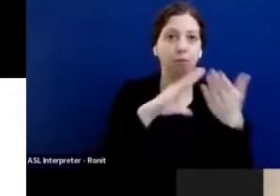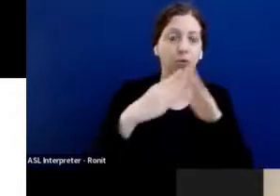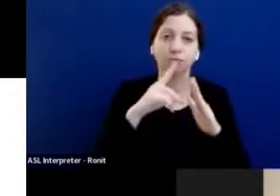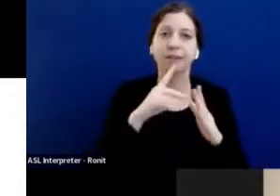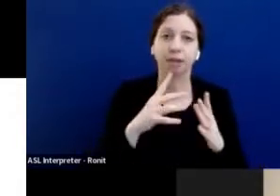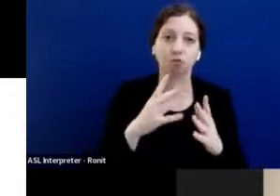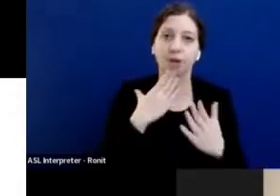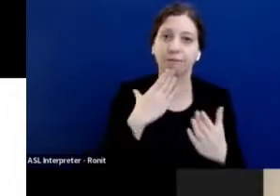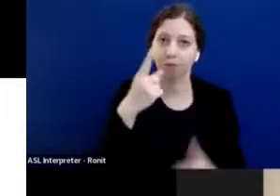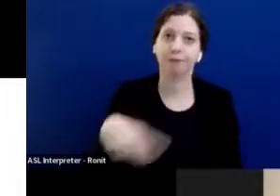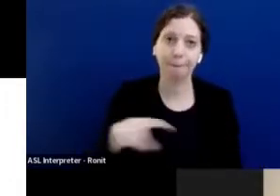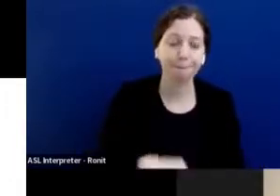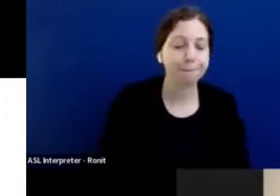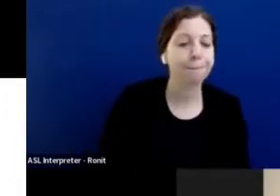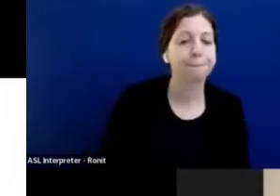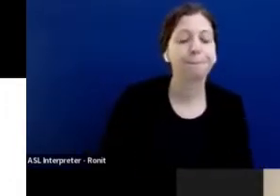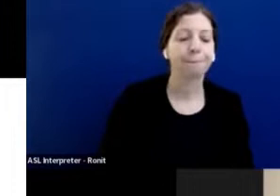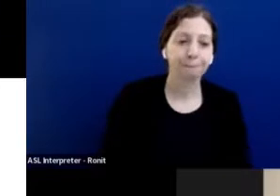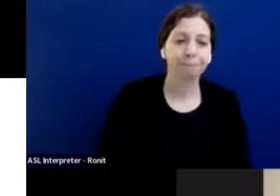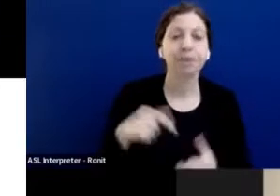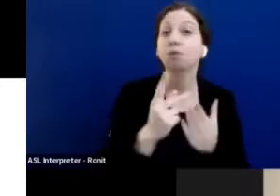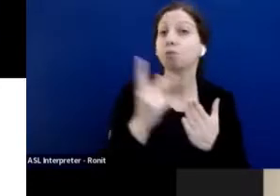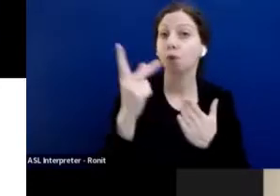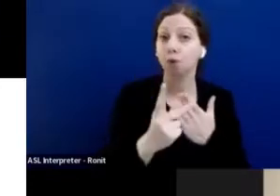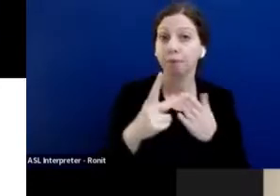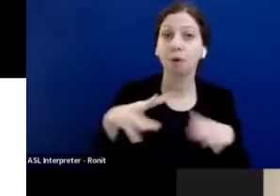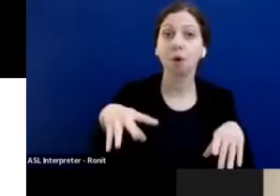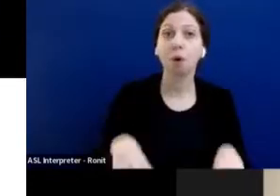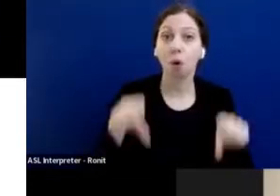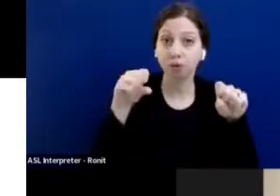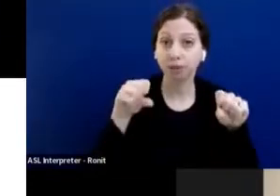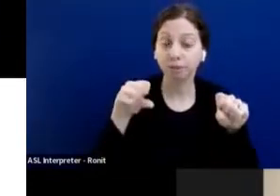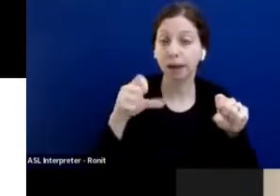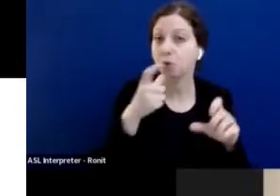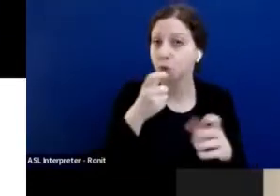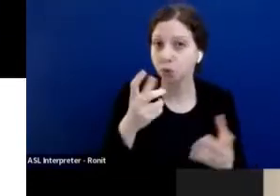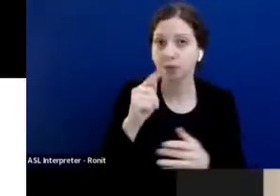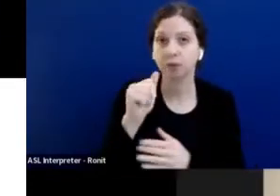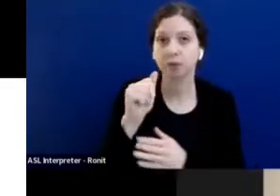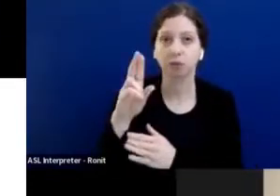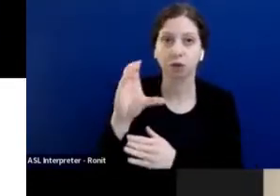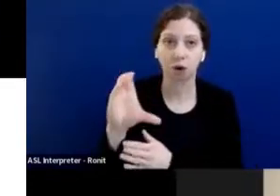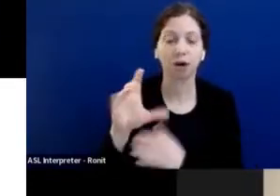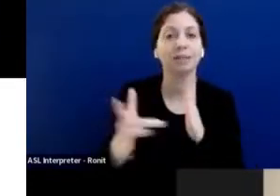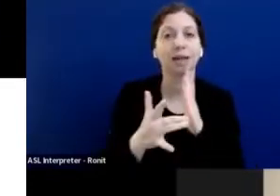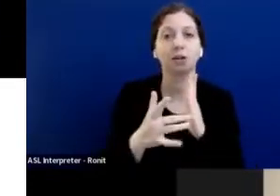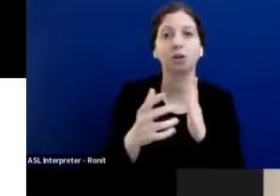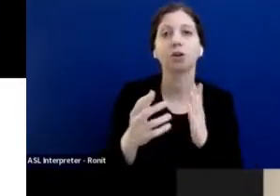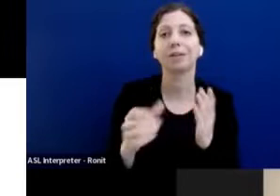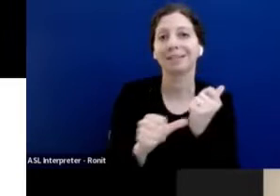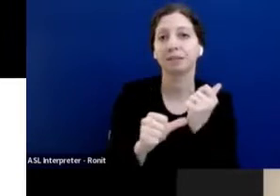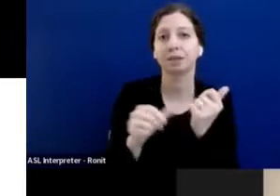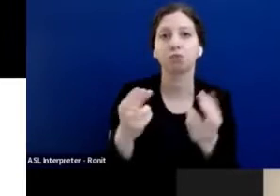them. This program is hosted by the TARC, the Technical Assistance Resource Center,